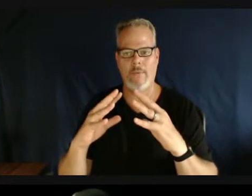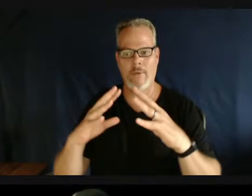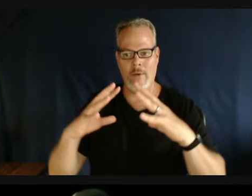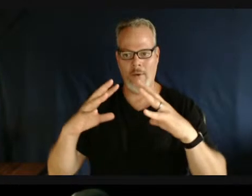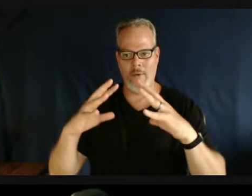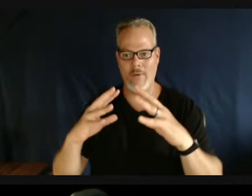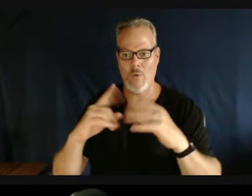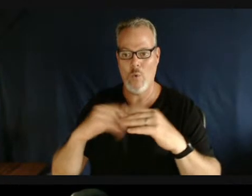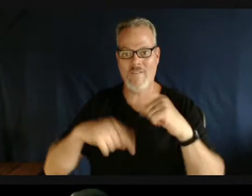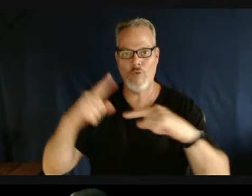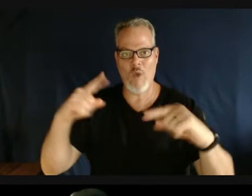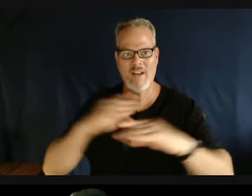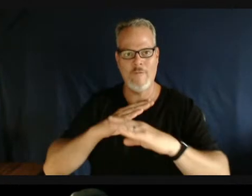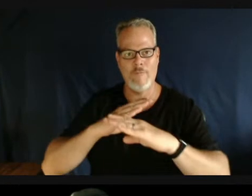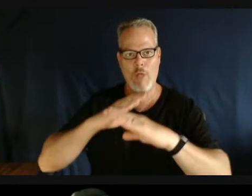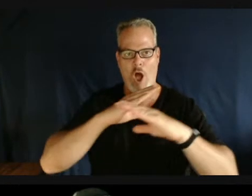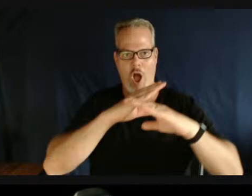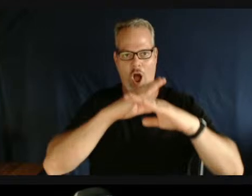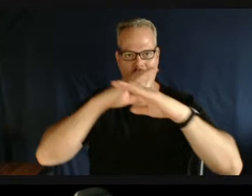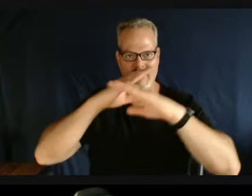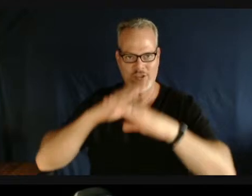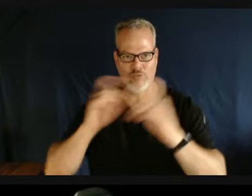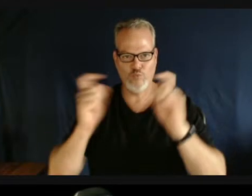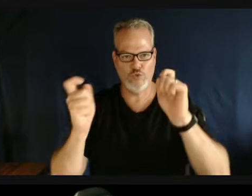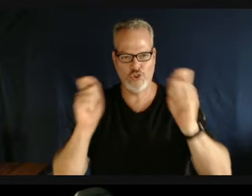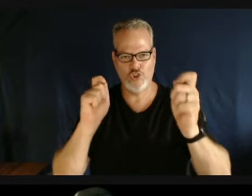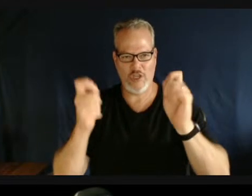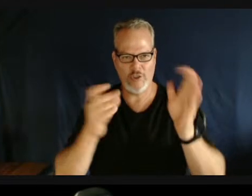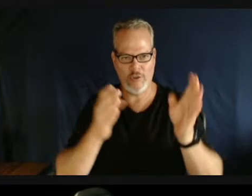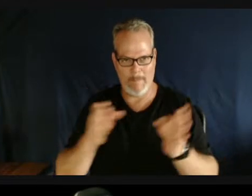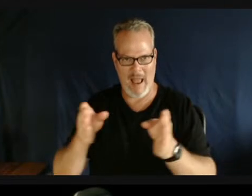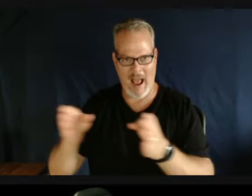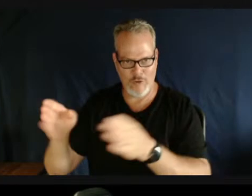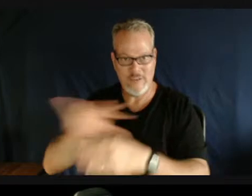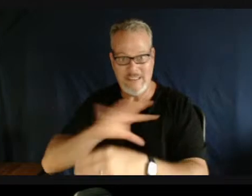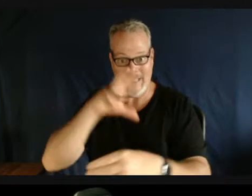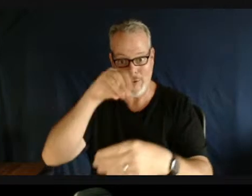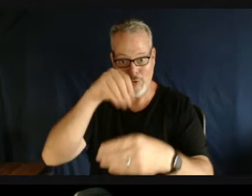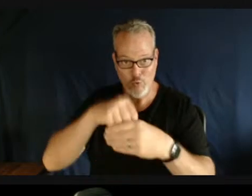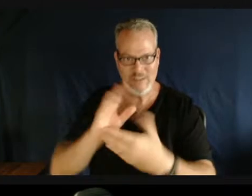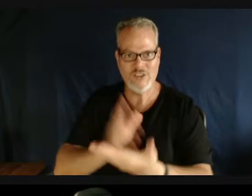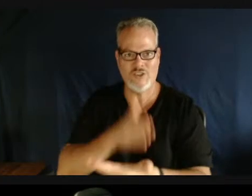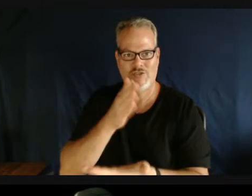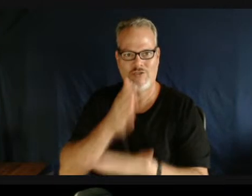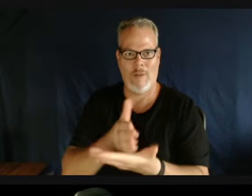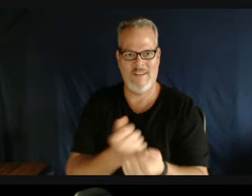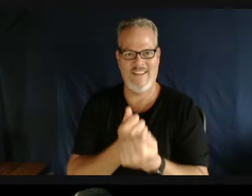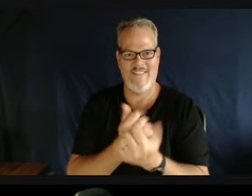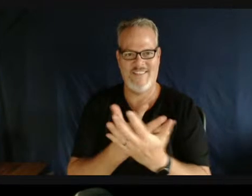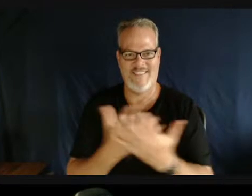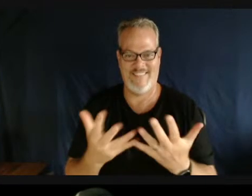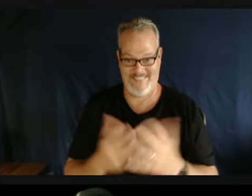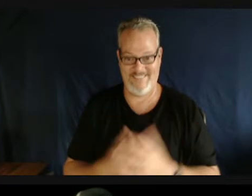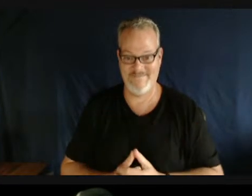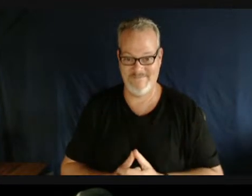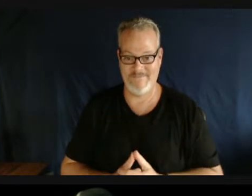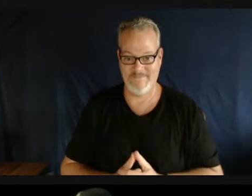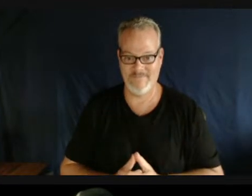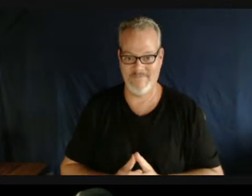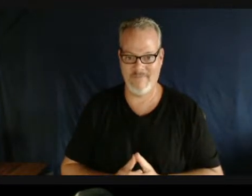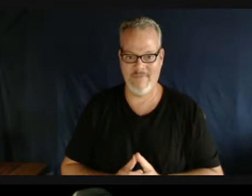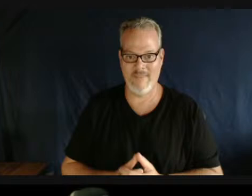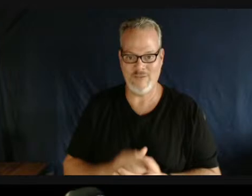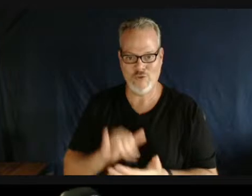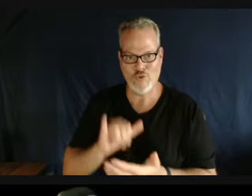vents could alter the current pattern of episodes, including bringing them to an end. So that's the most